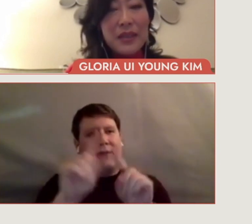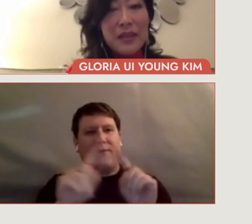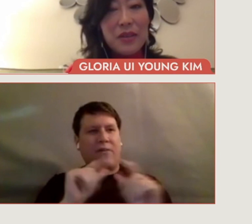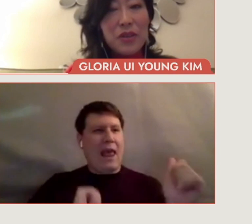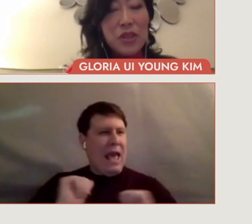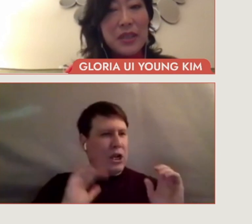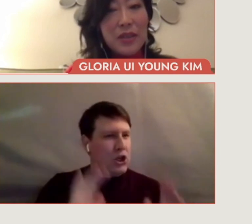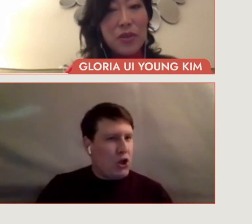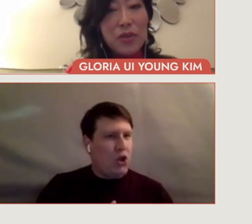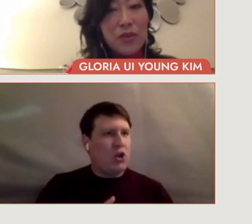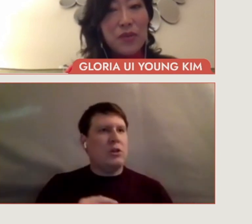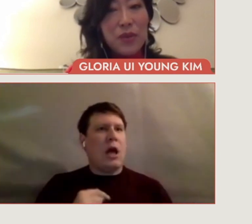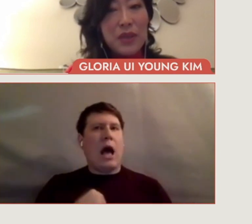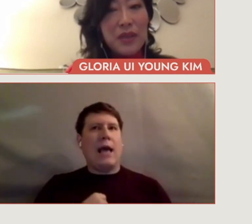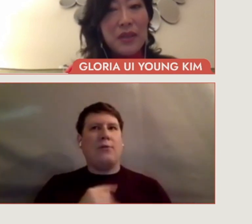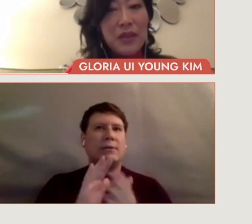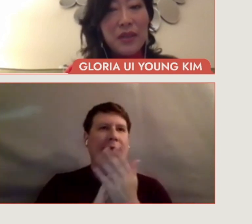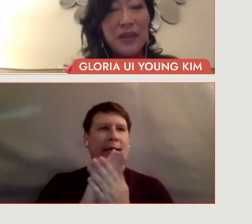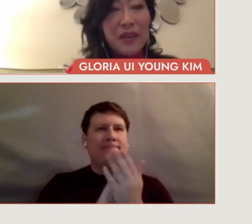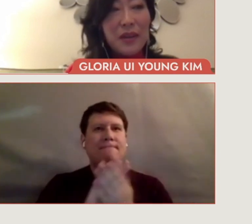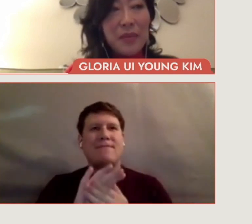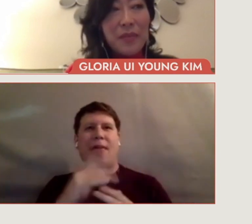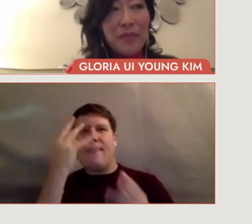cast an Indigenous actor for Ian.